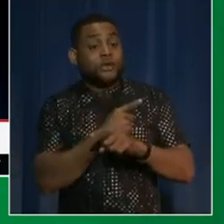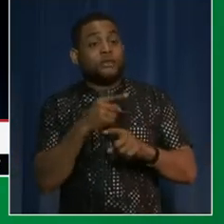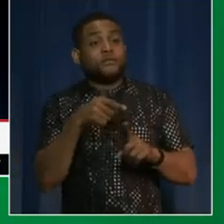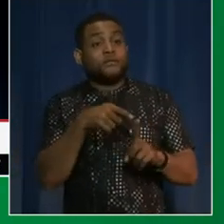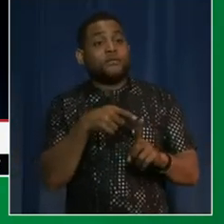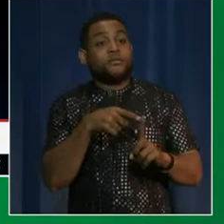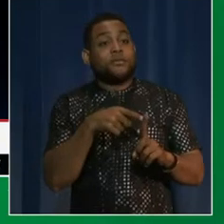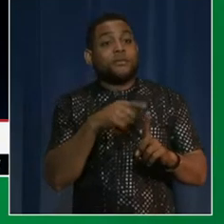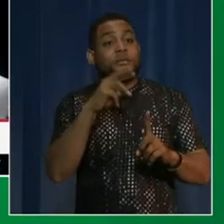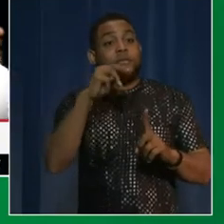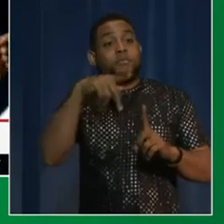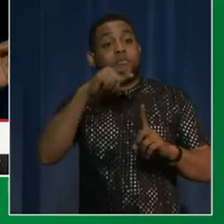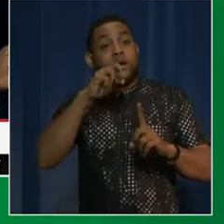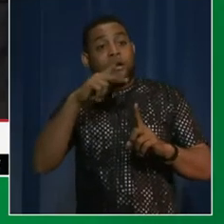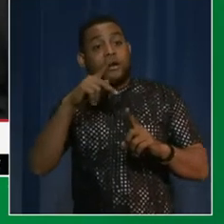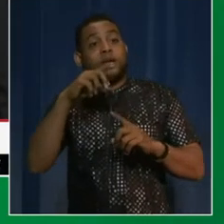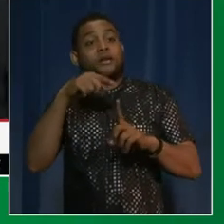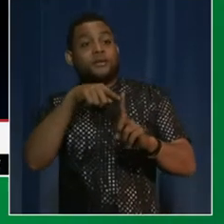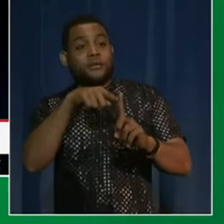Tynes.